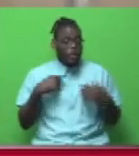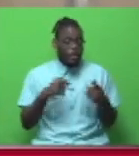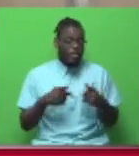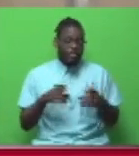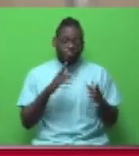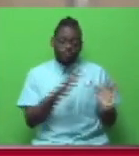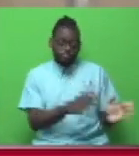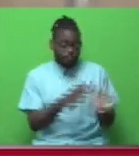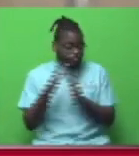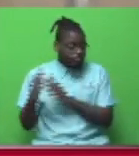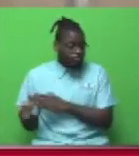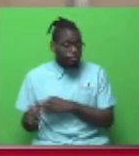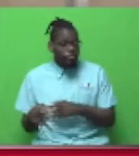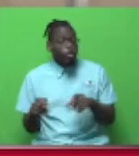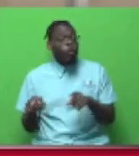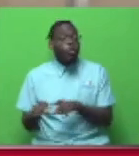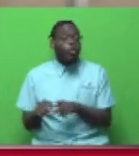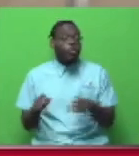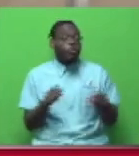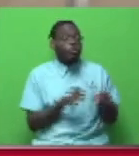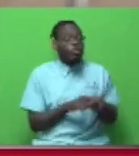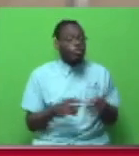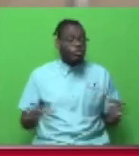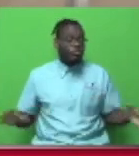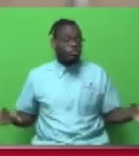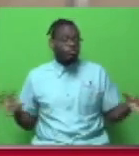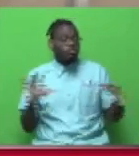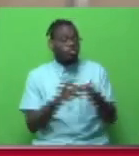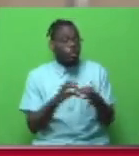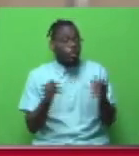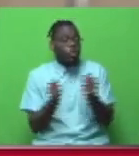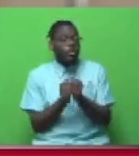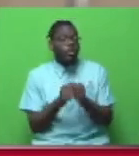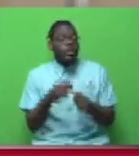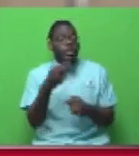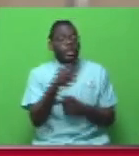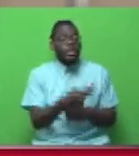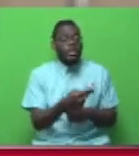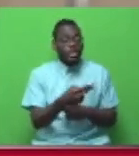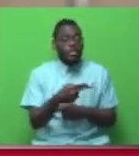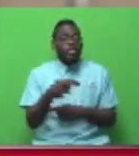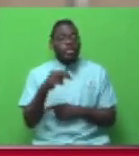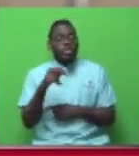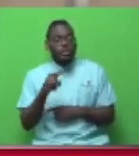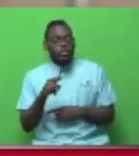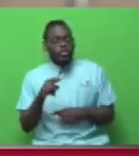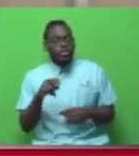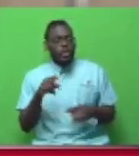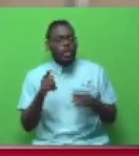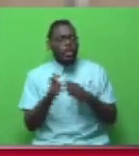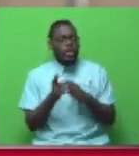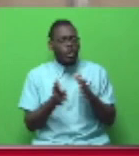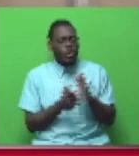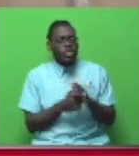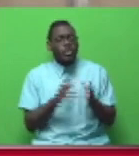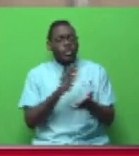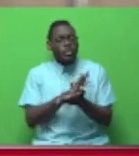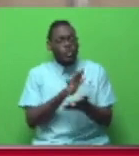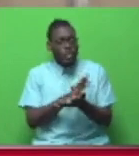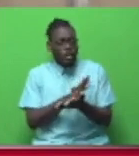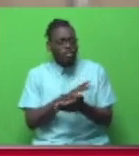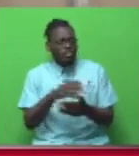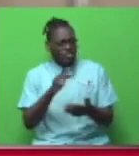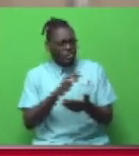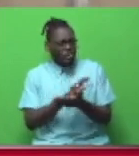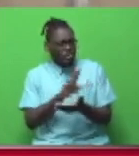We're on a continuous basis for in-service training. We would have approximately 23 or more in-service trainees